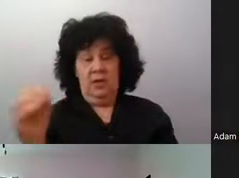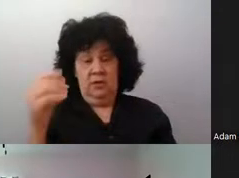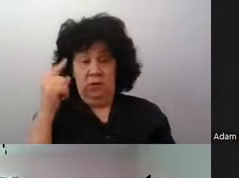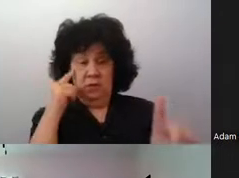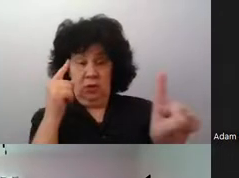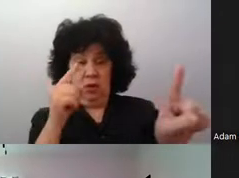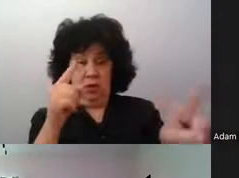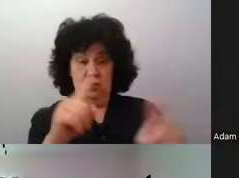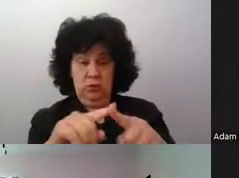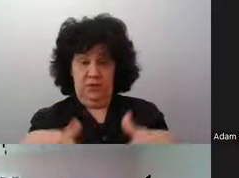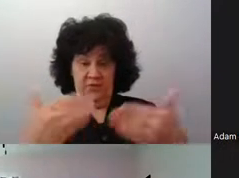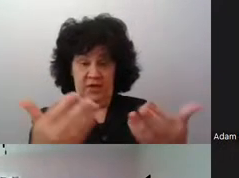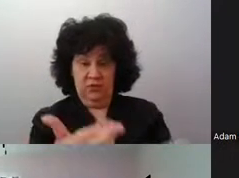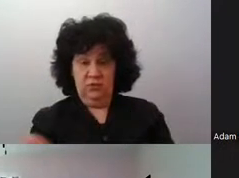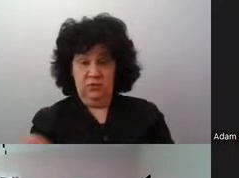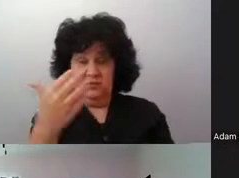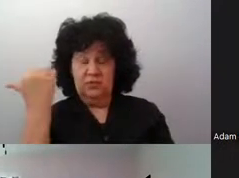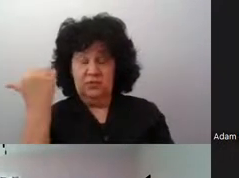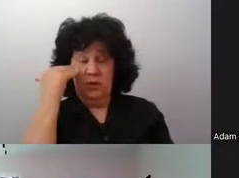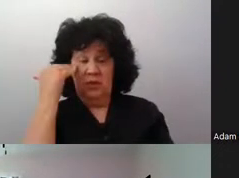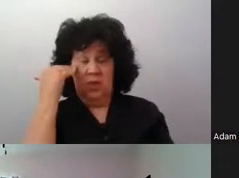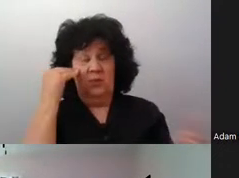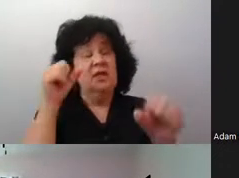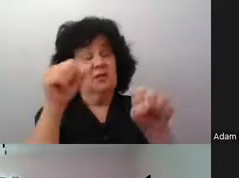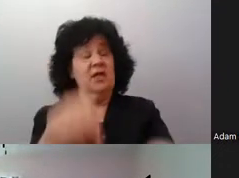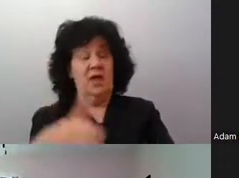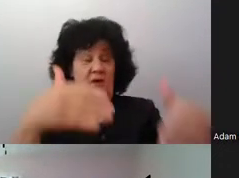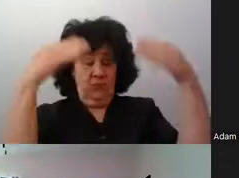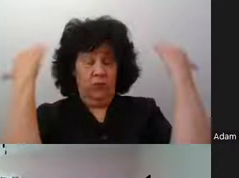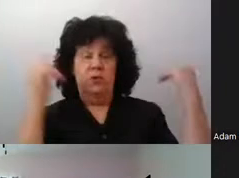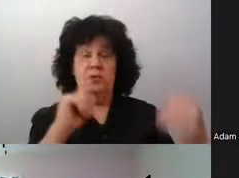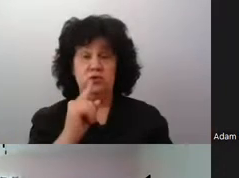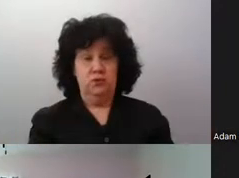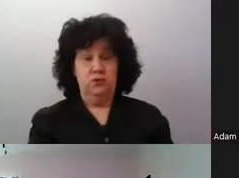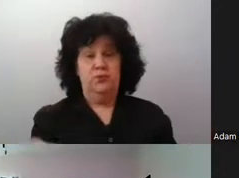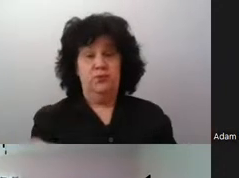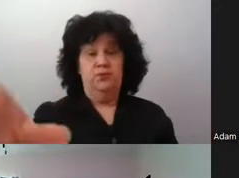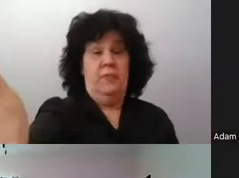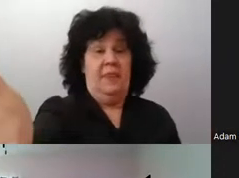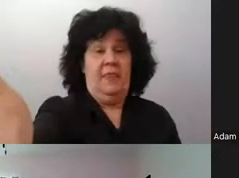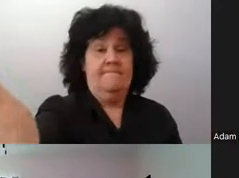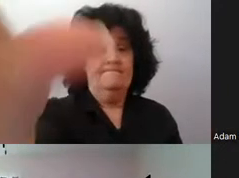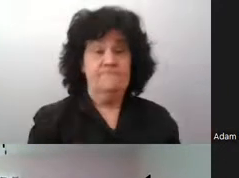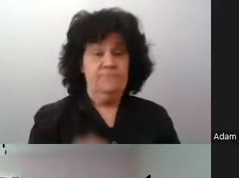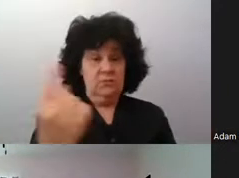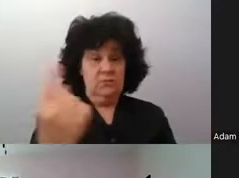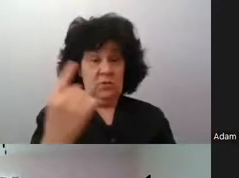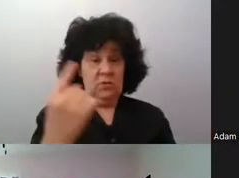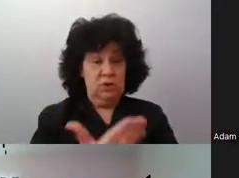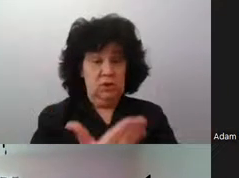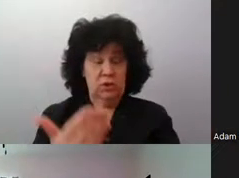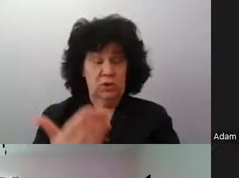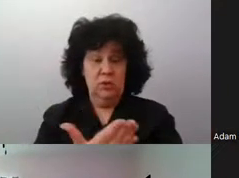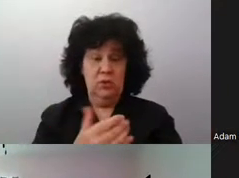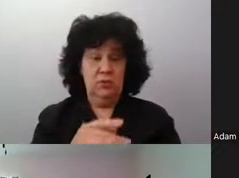provide those resources because we know it can be overwhelming, especially to someone new coming into the field. It's like, yeah, right, where do I